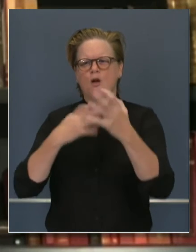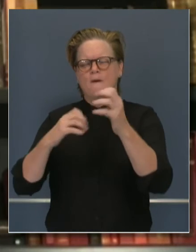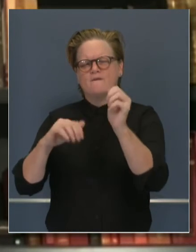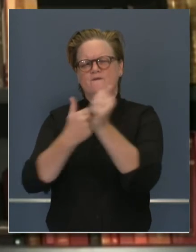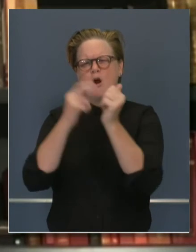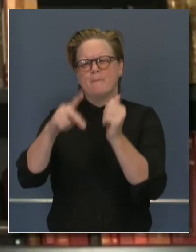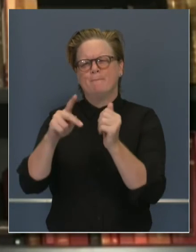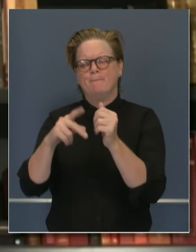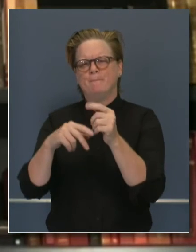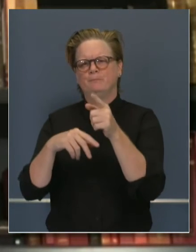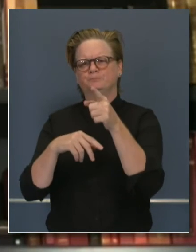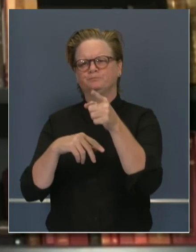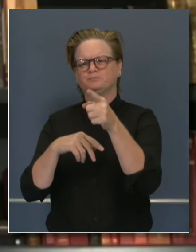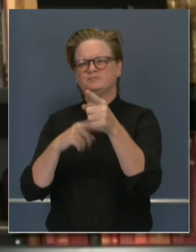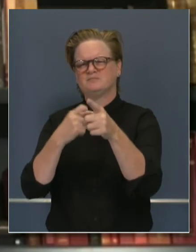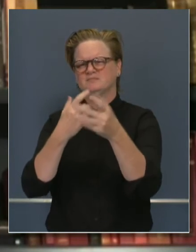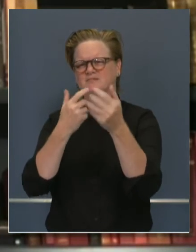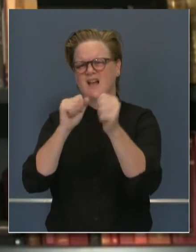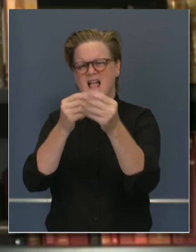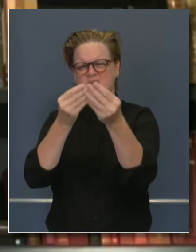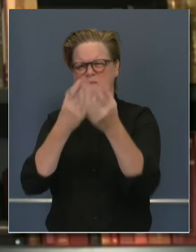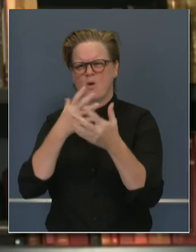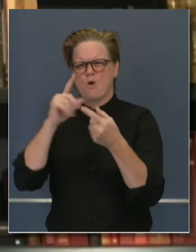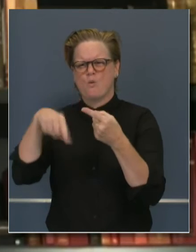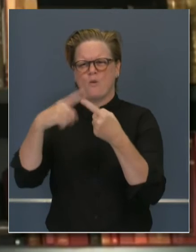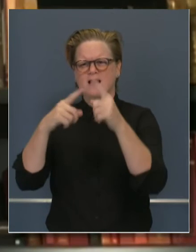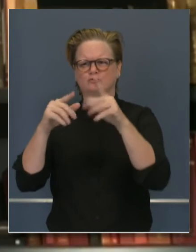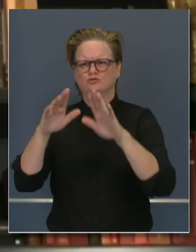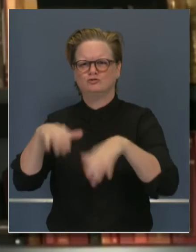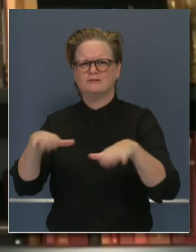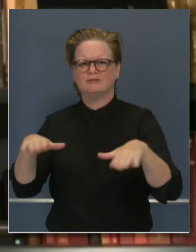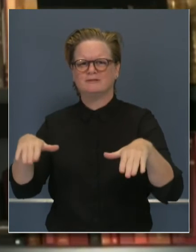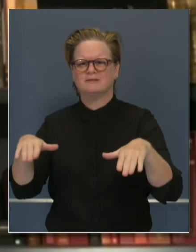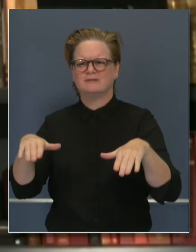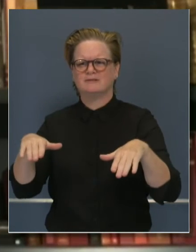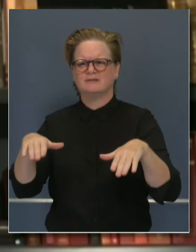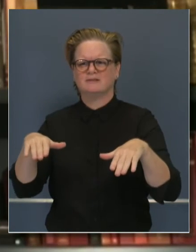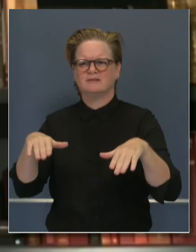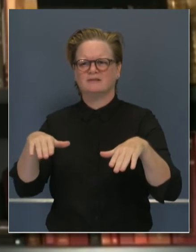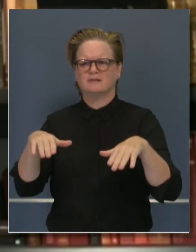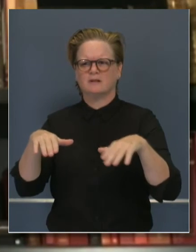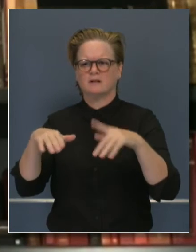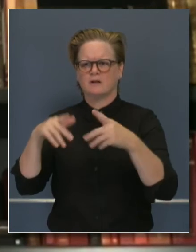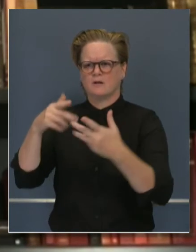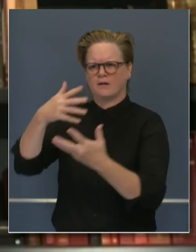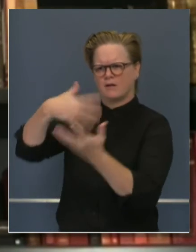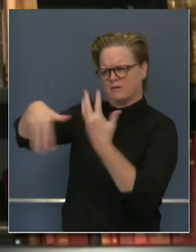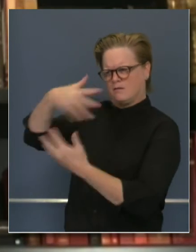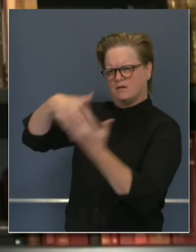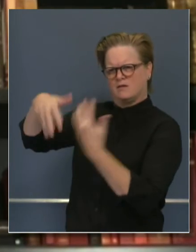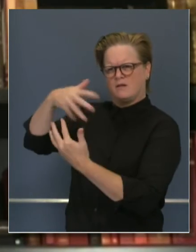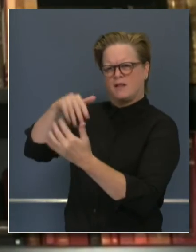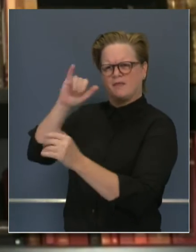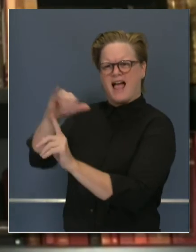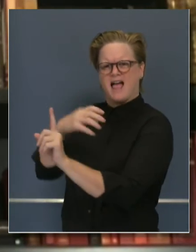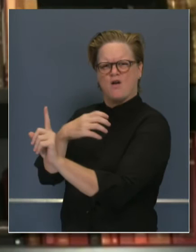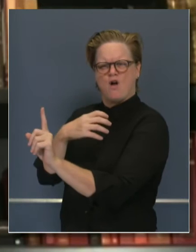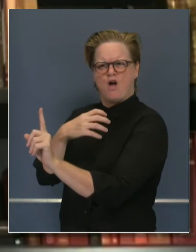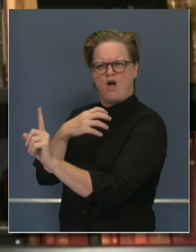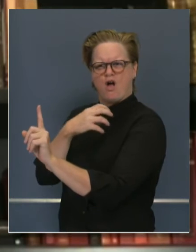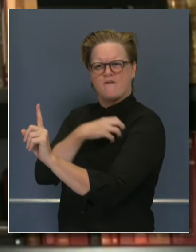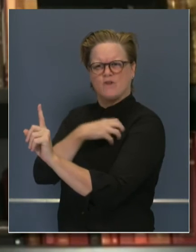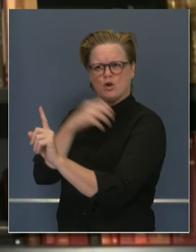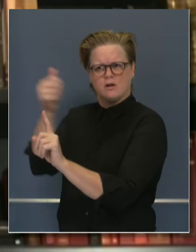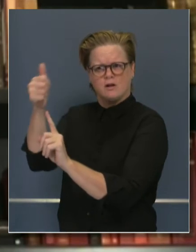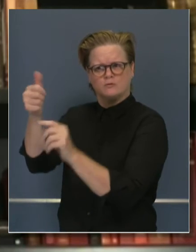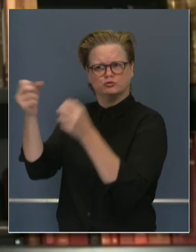any more detail on when your children came into contact with the infected officer. Was he driving them somewhere, et cetera? And then I hate to be the reporter to the